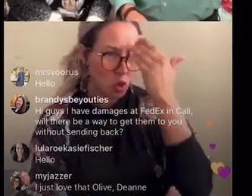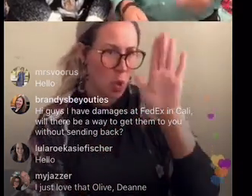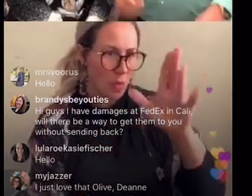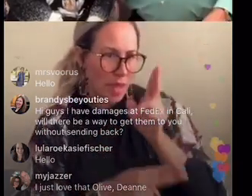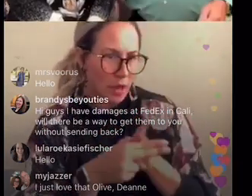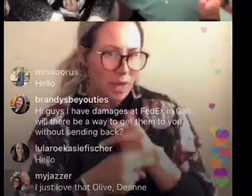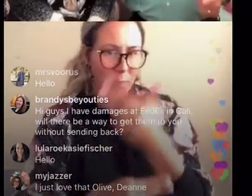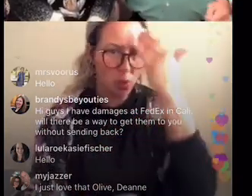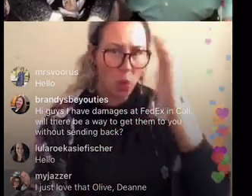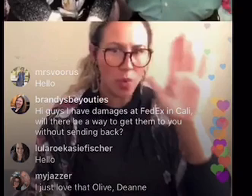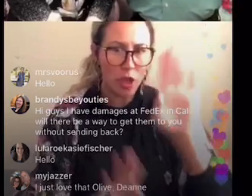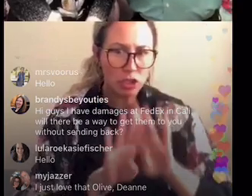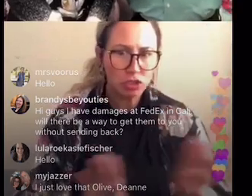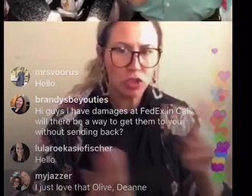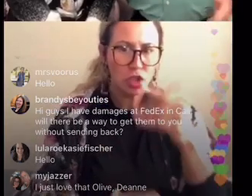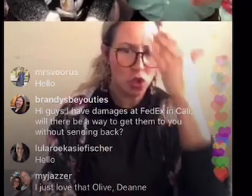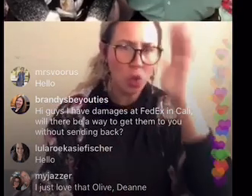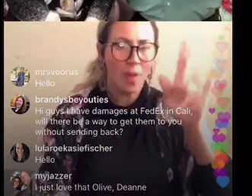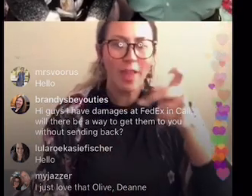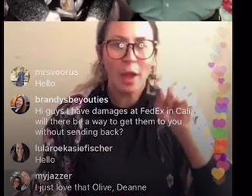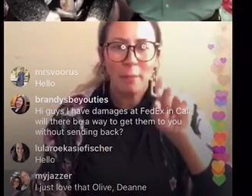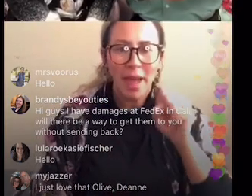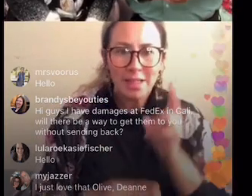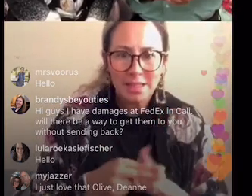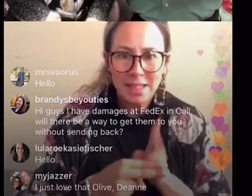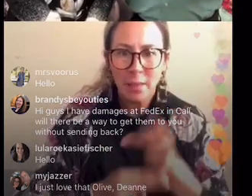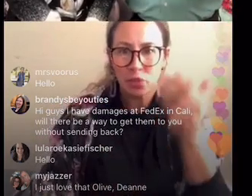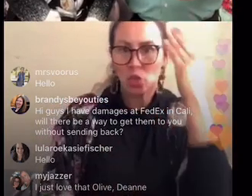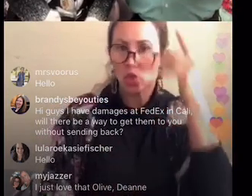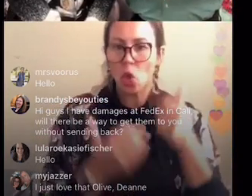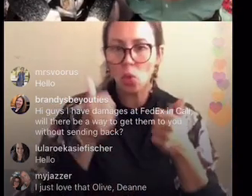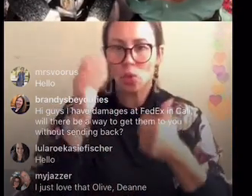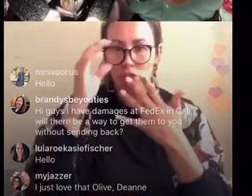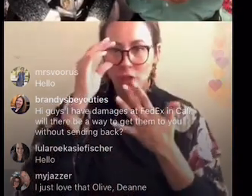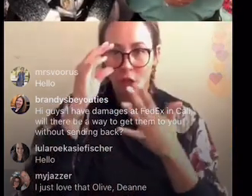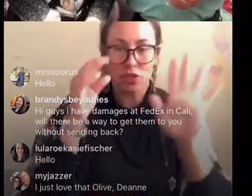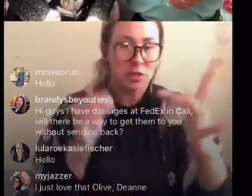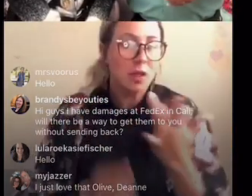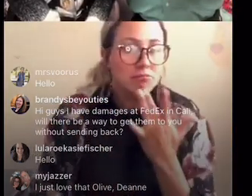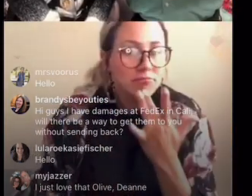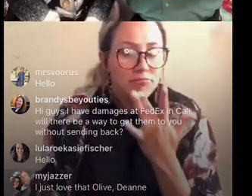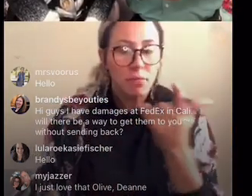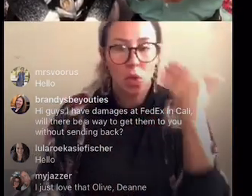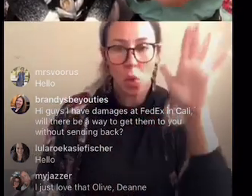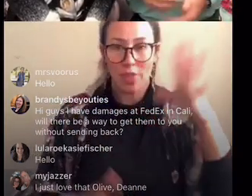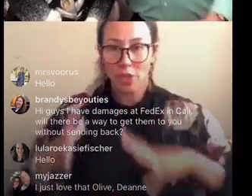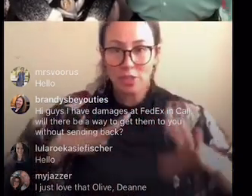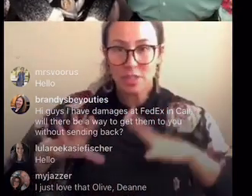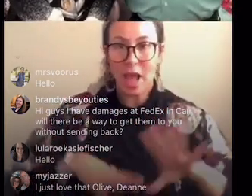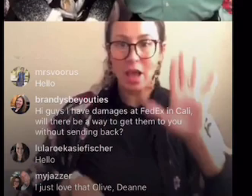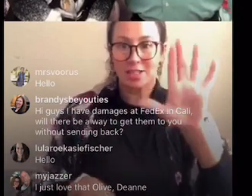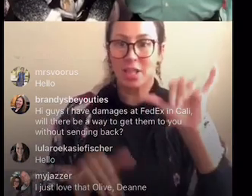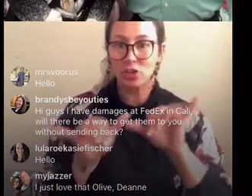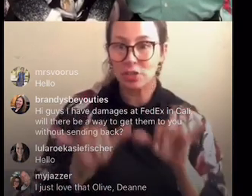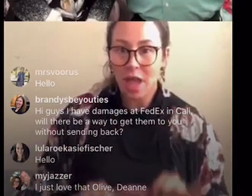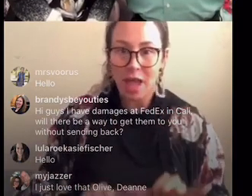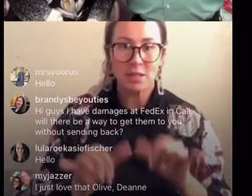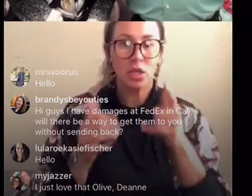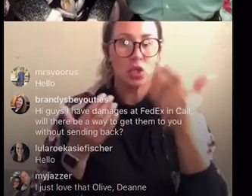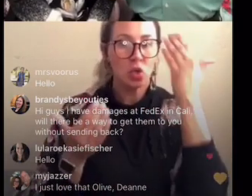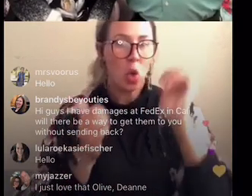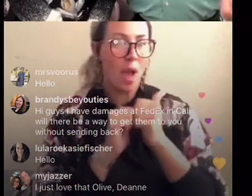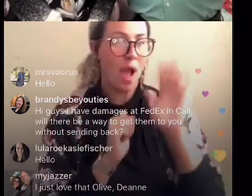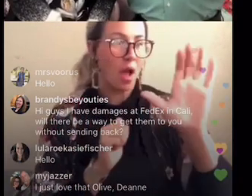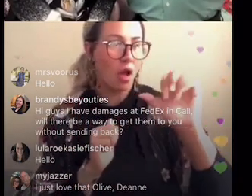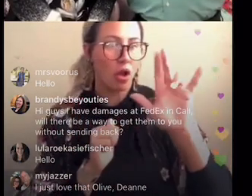their children. You know their pets' names. You know what colors they like. You know what styles they like. You know what size they are. You know how a Carly fits